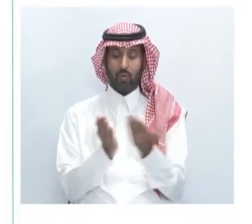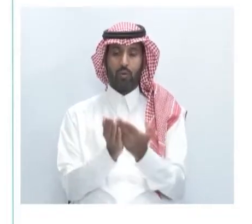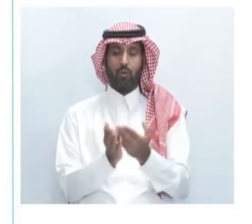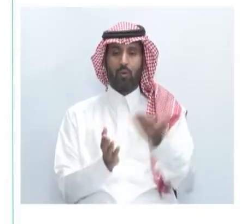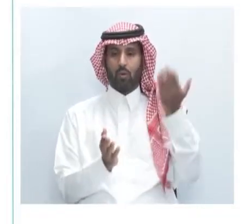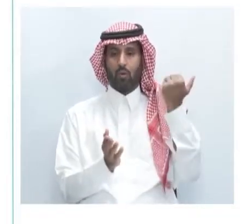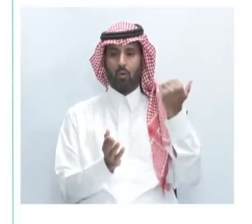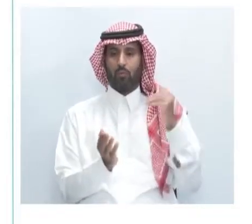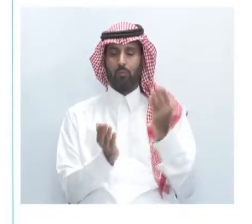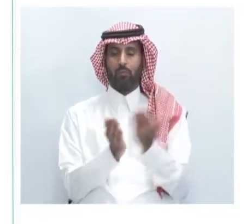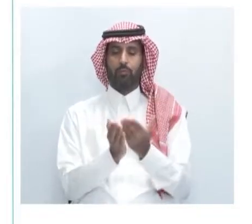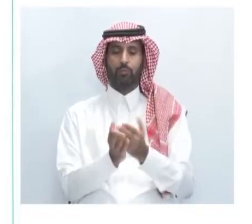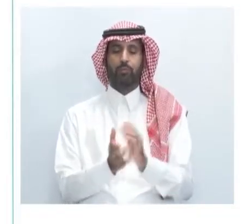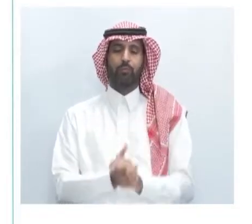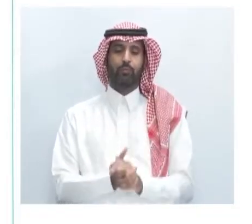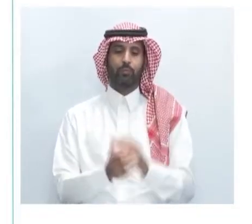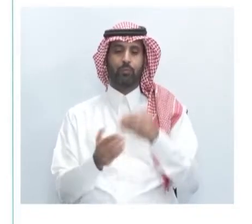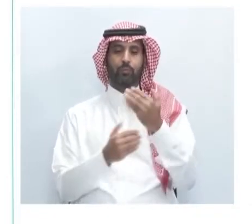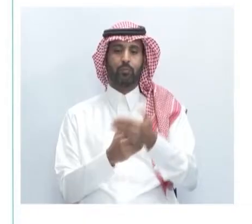for the last